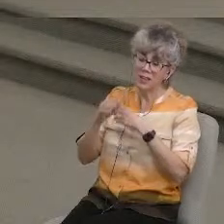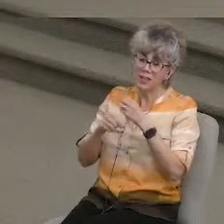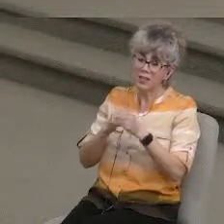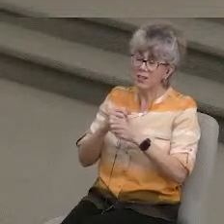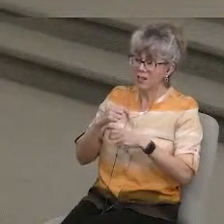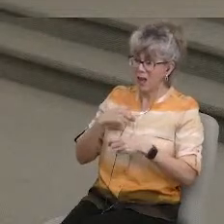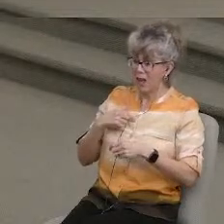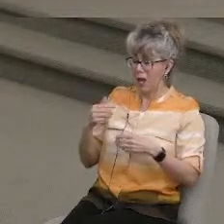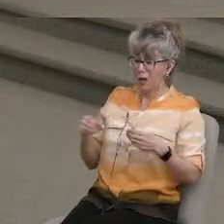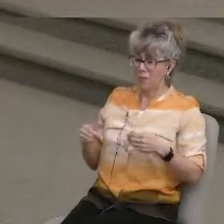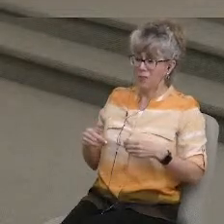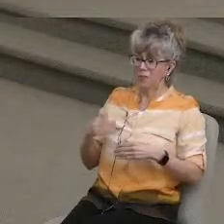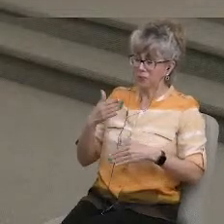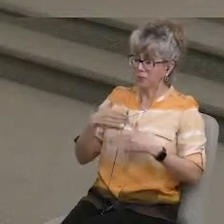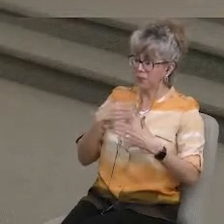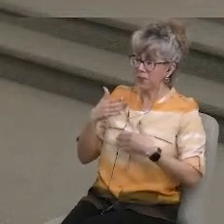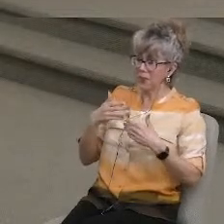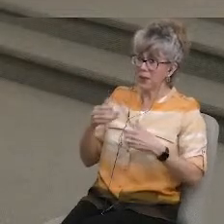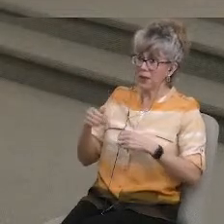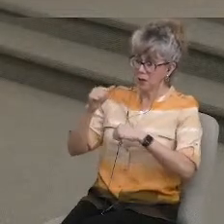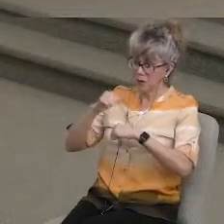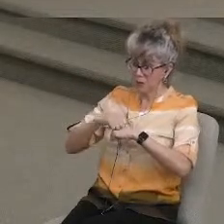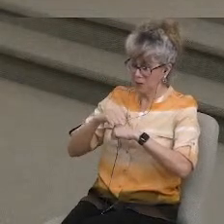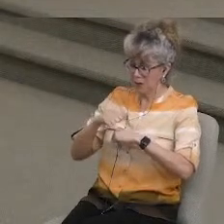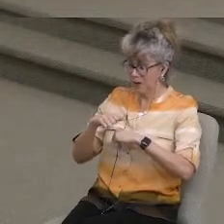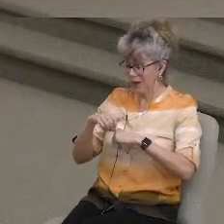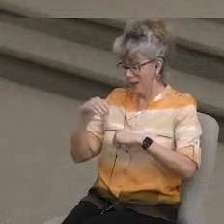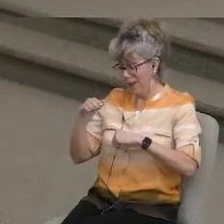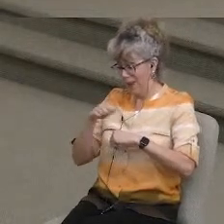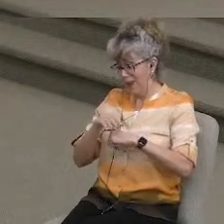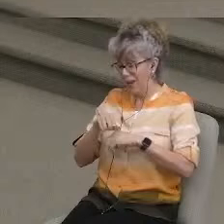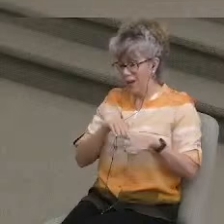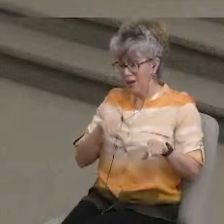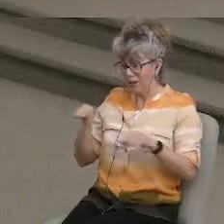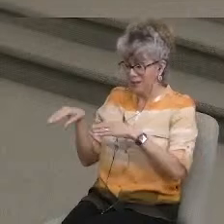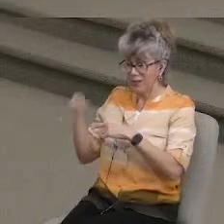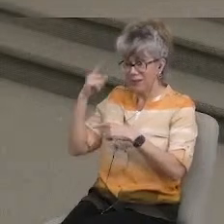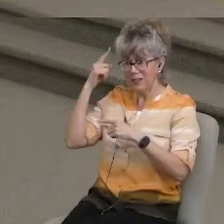you moved that stone out of the way so Jesus could get out." No.